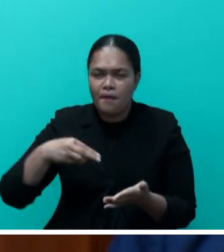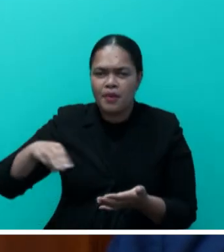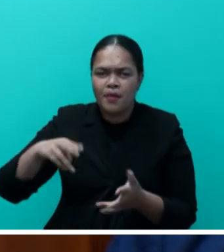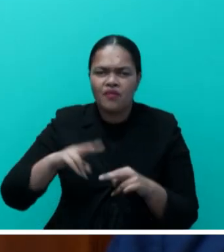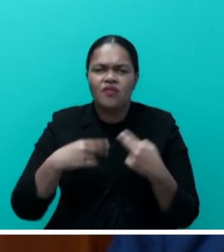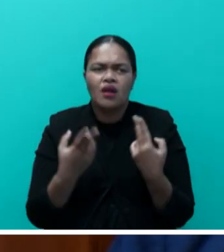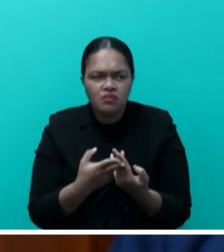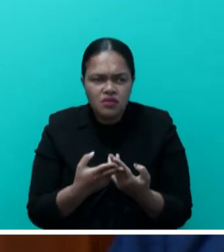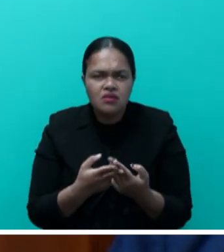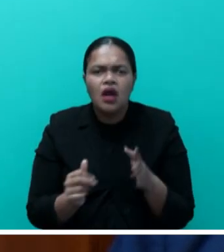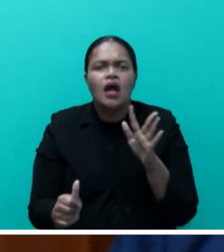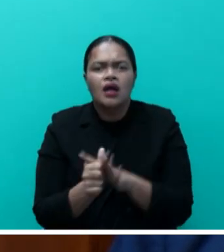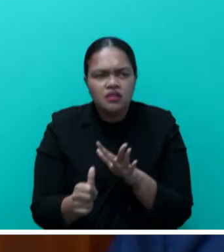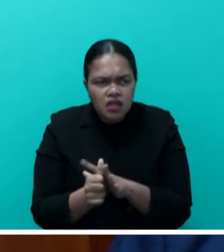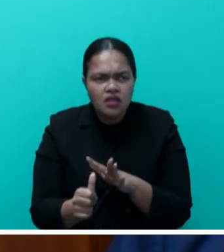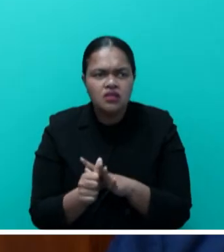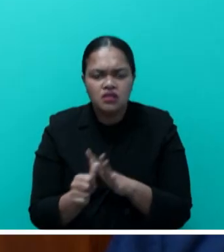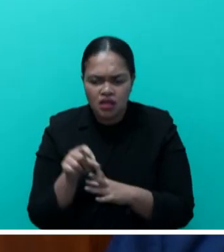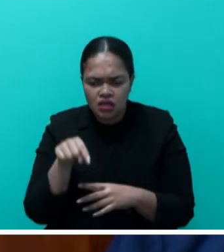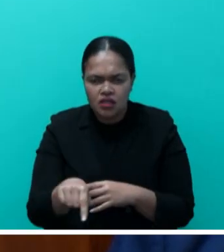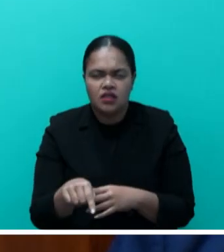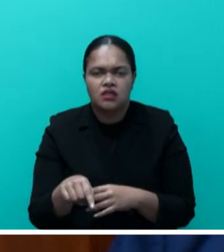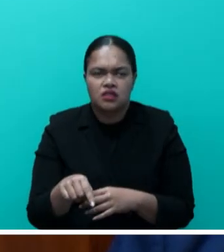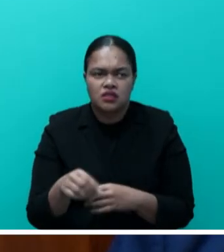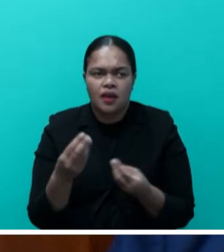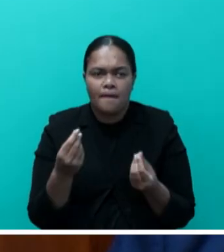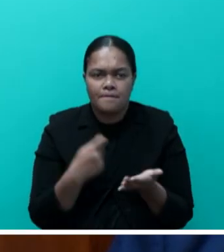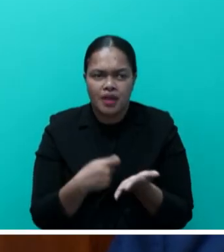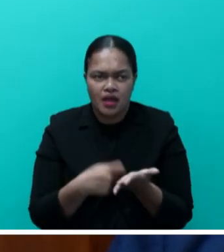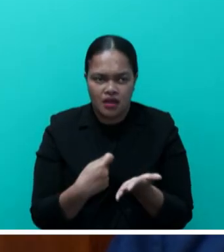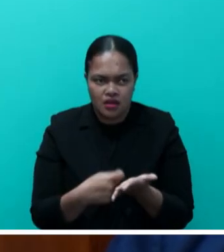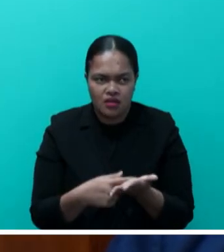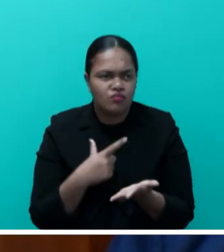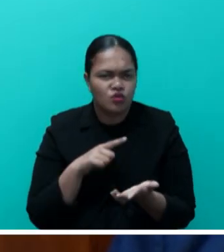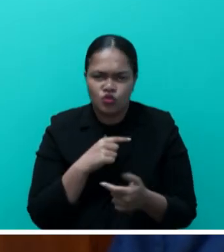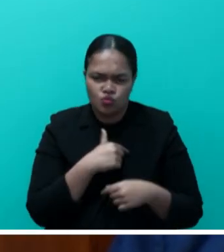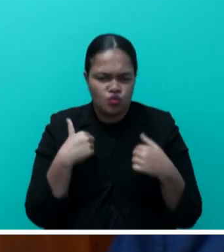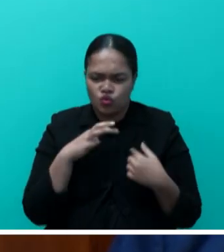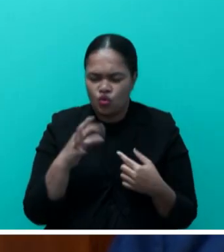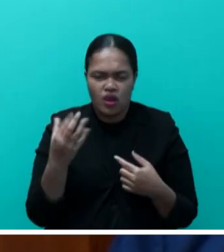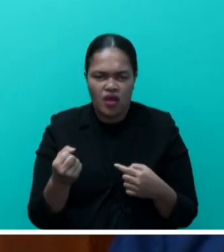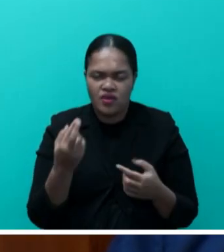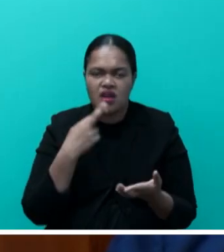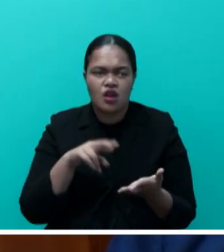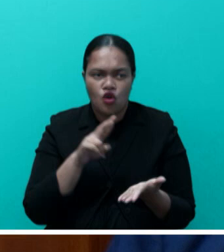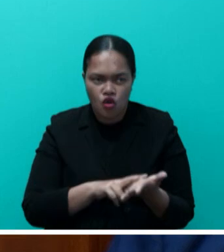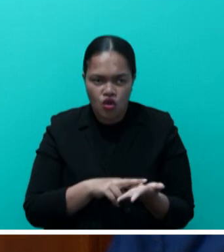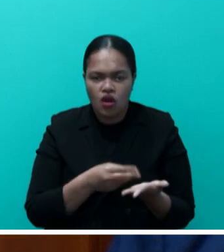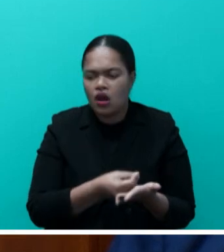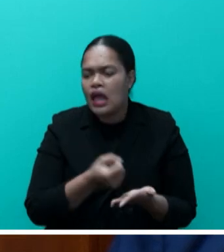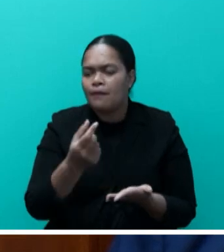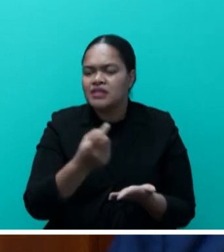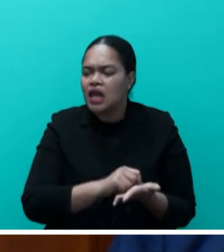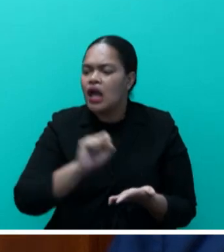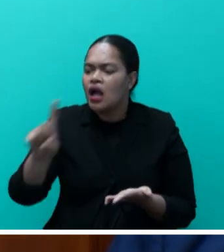are accessing this pension because we don't have the manual records. It goes to someone's M-Pesa or